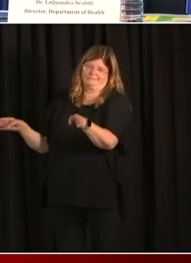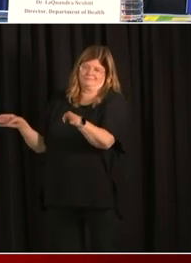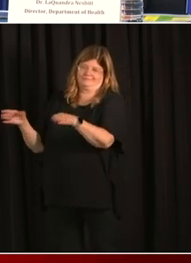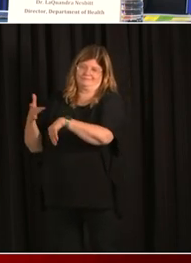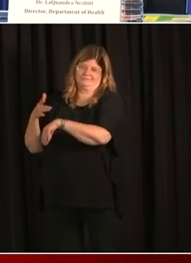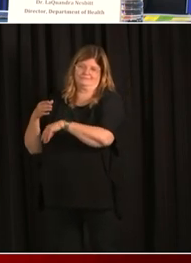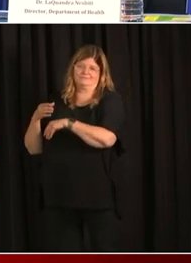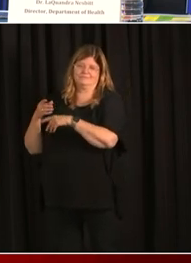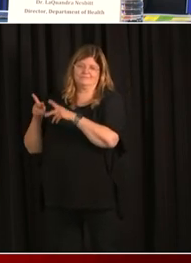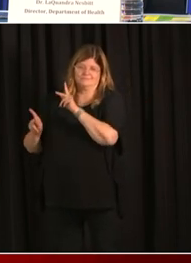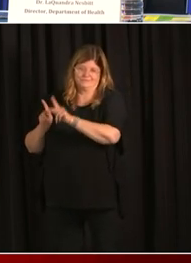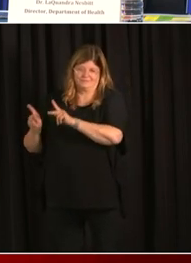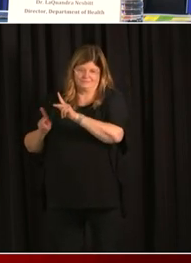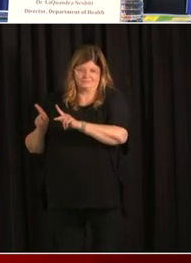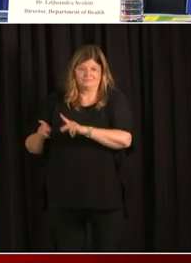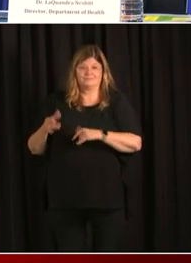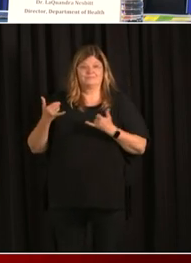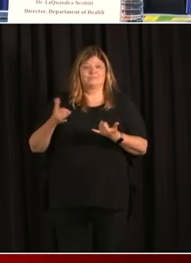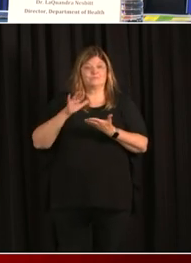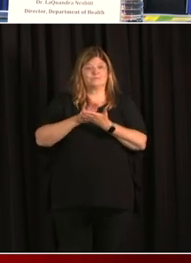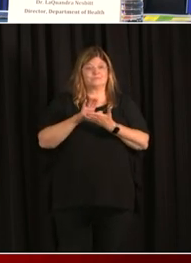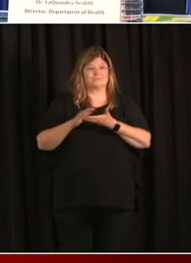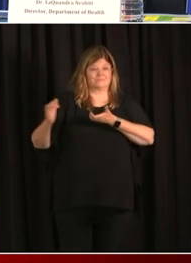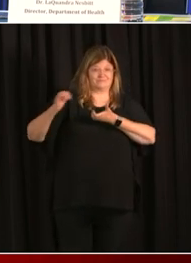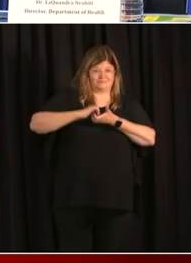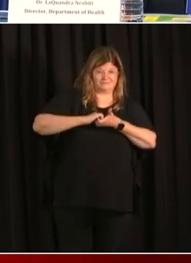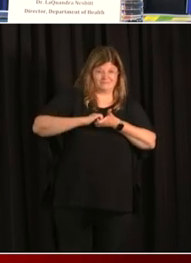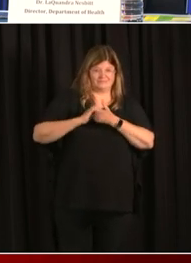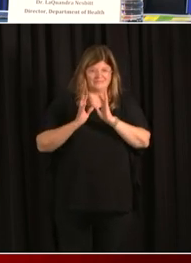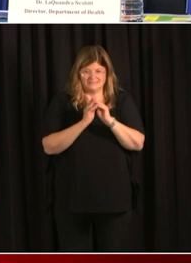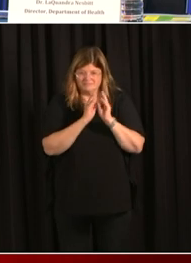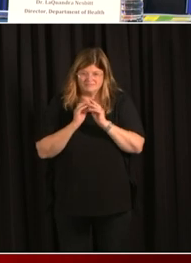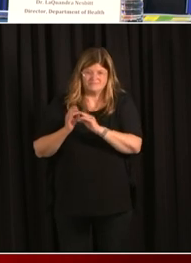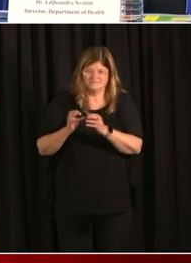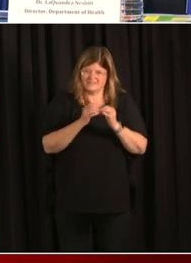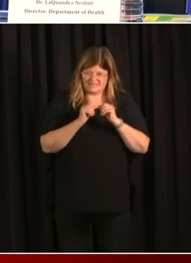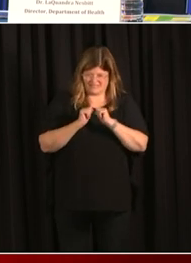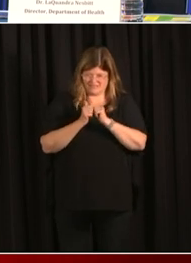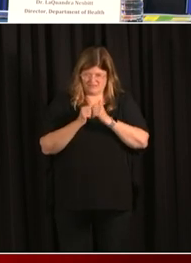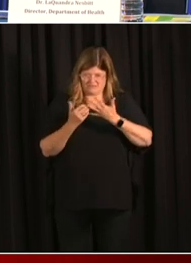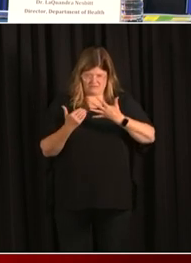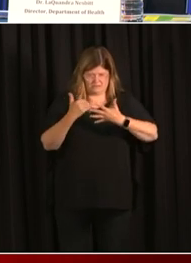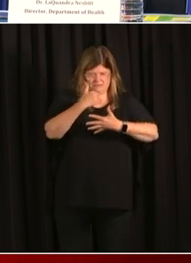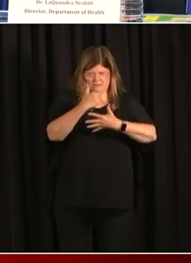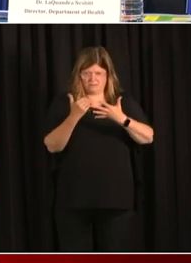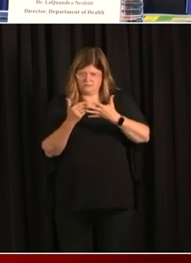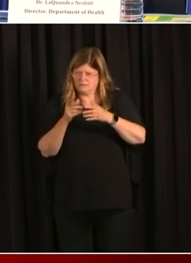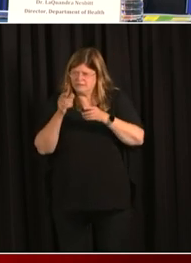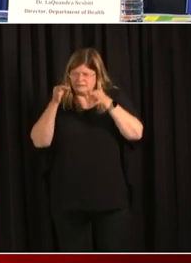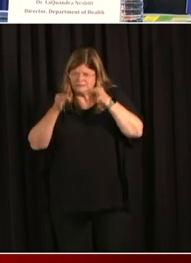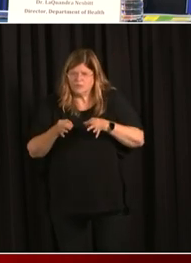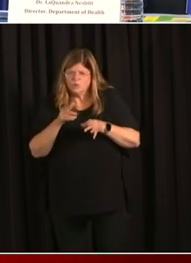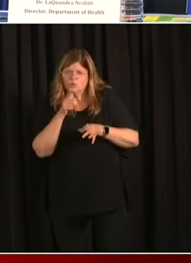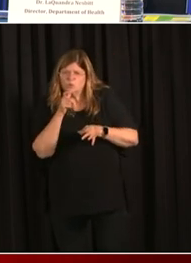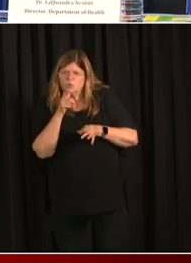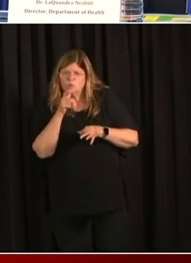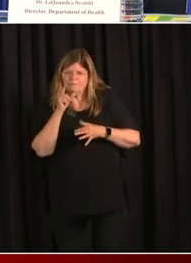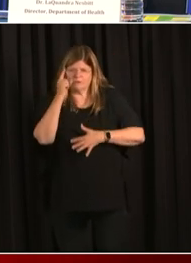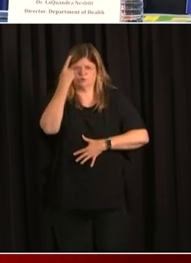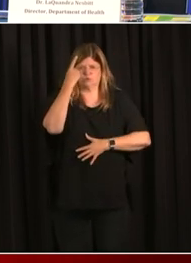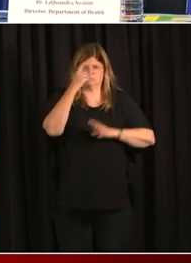ACIP and the national academies are meeting to talk about how those priority groups will be established. Their next meeting, I believe, is